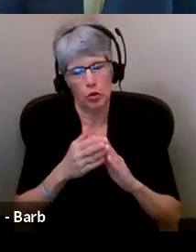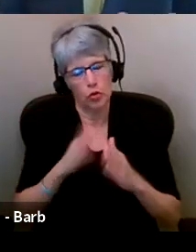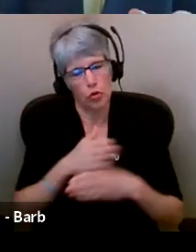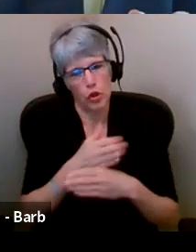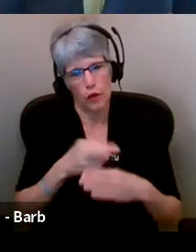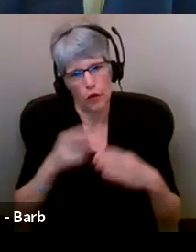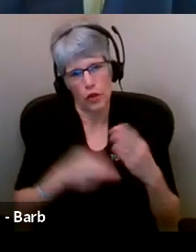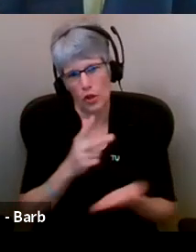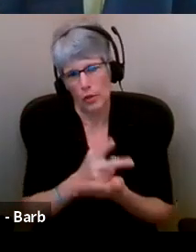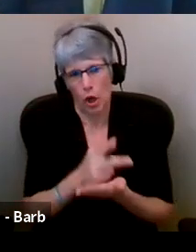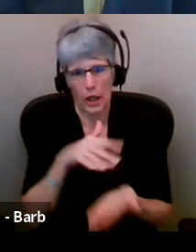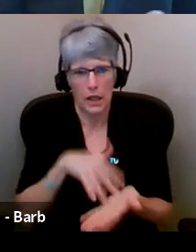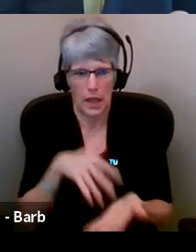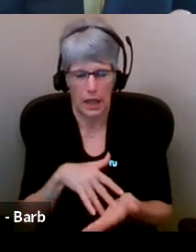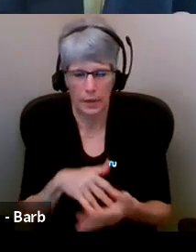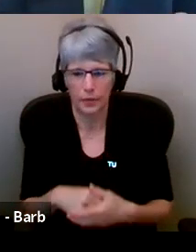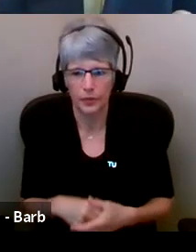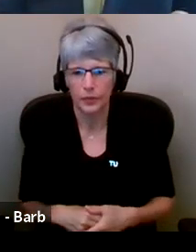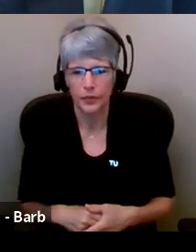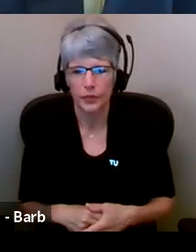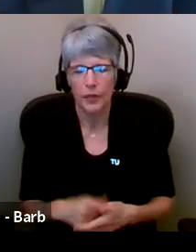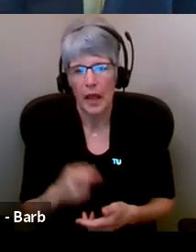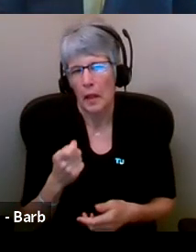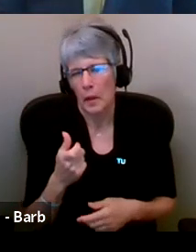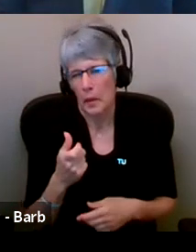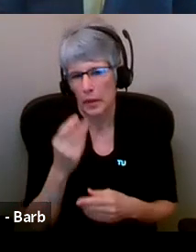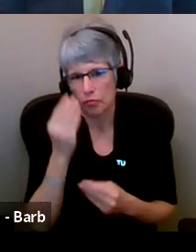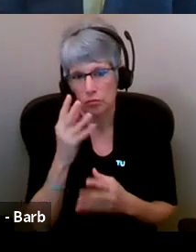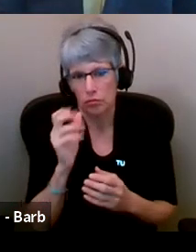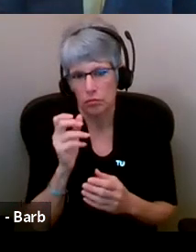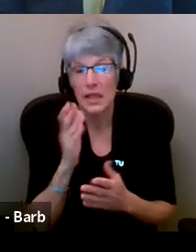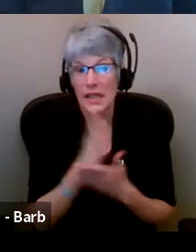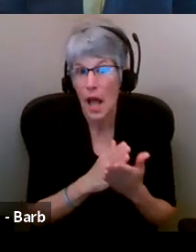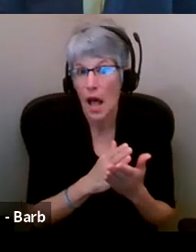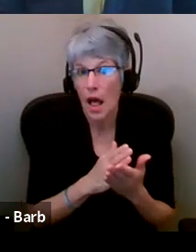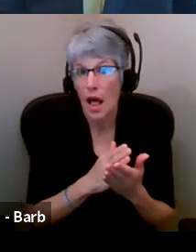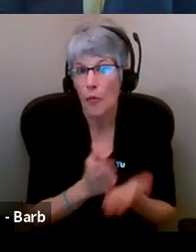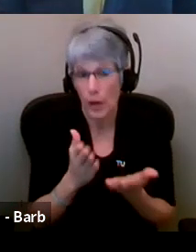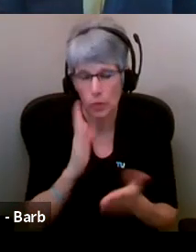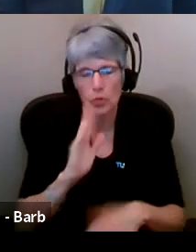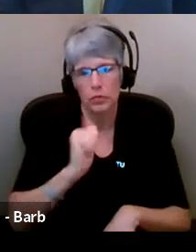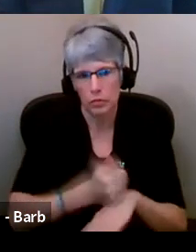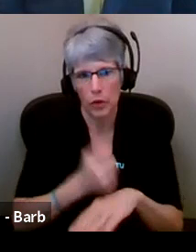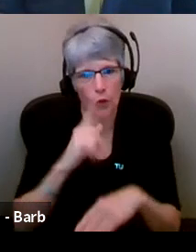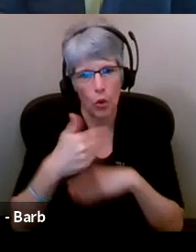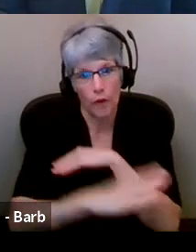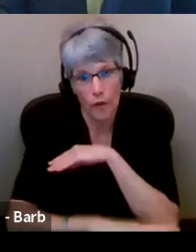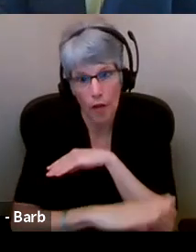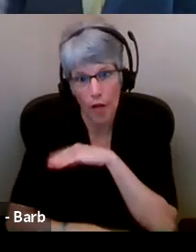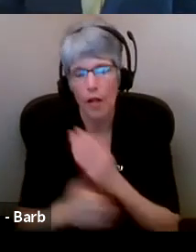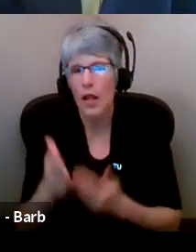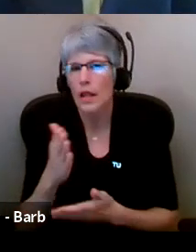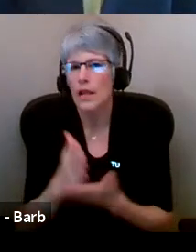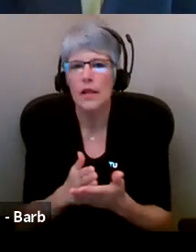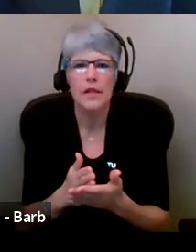study. Just a little bit of preview, I can tell you that some of those recommendations will be put in place for the fall. Some of them will probably be